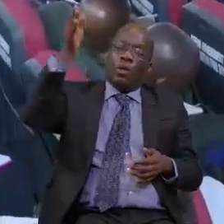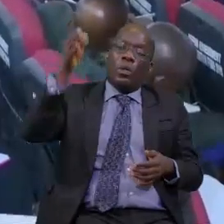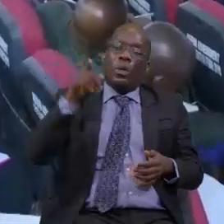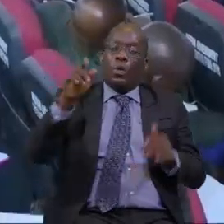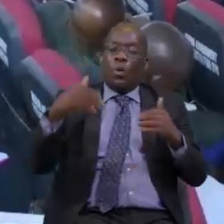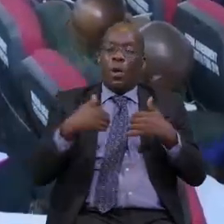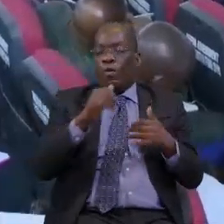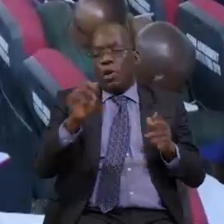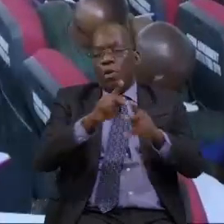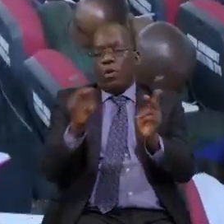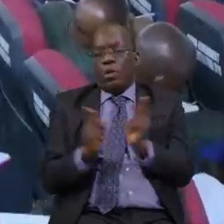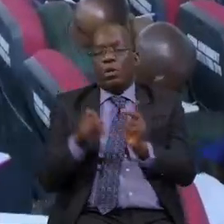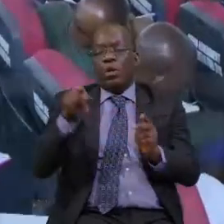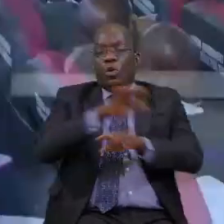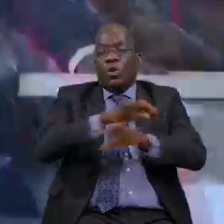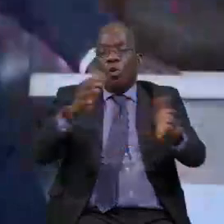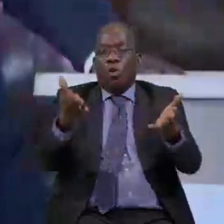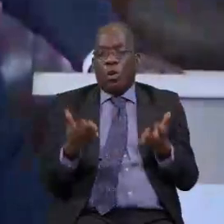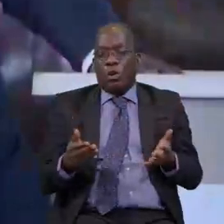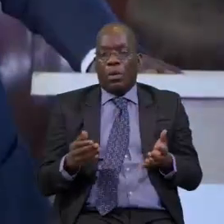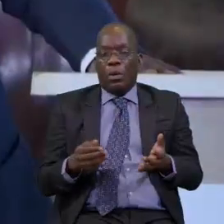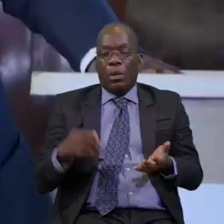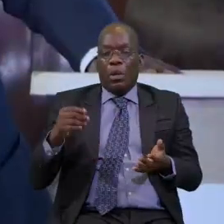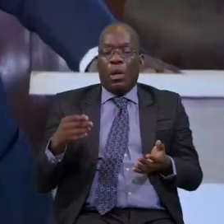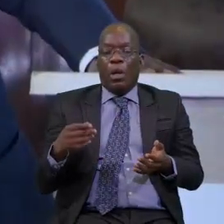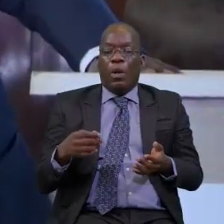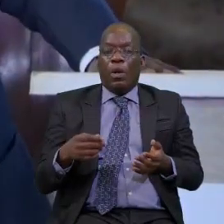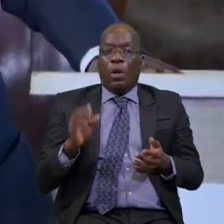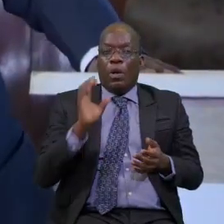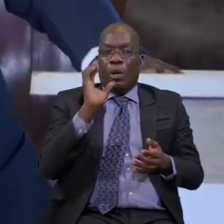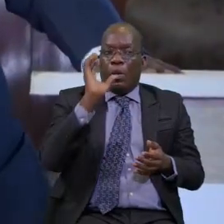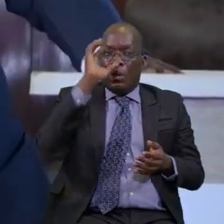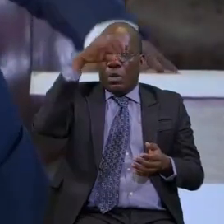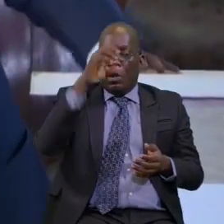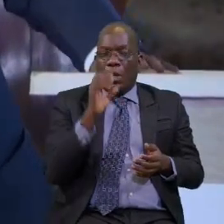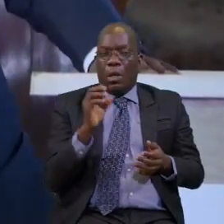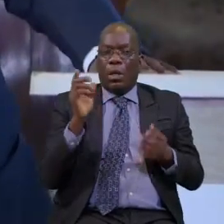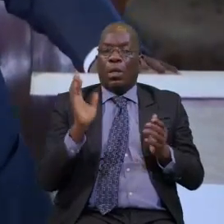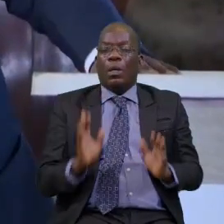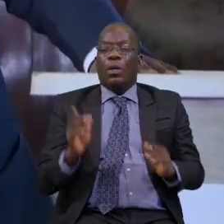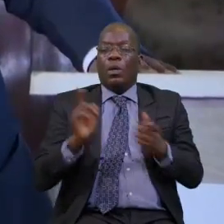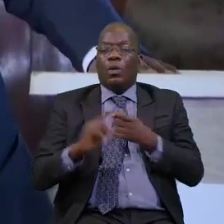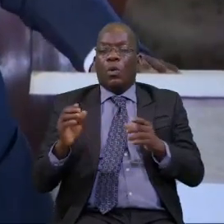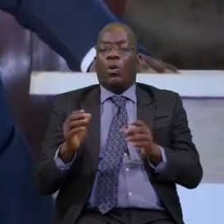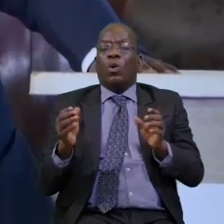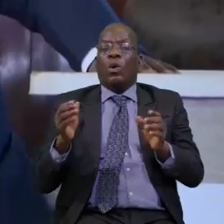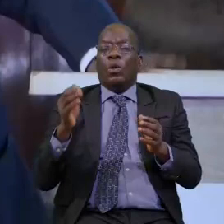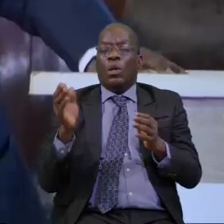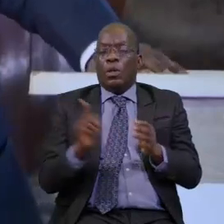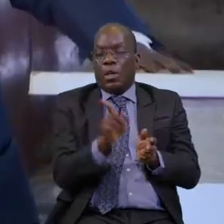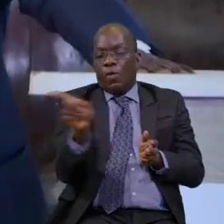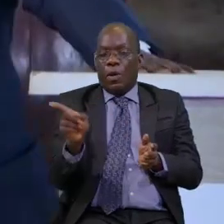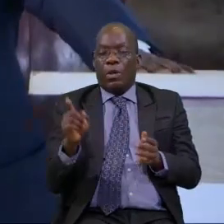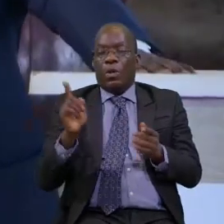don't want the stranger to divert, distract, or turn